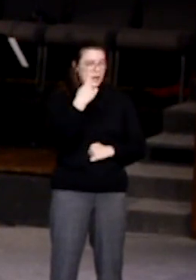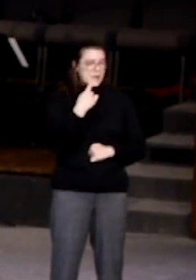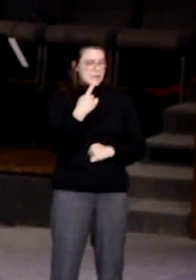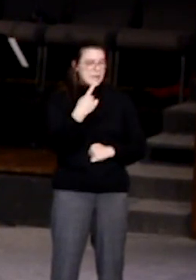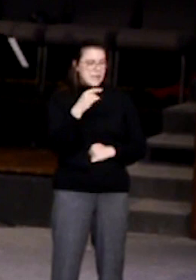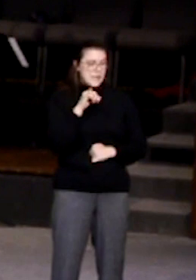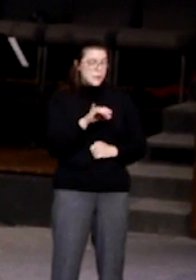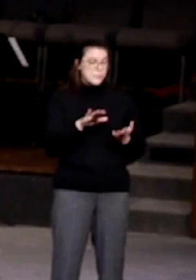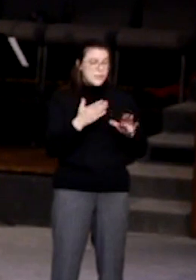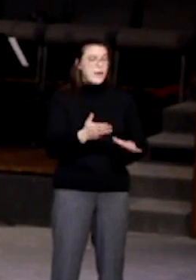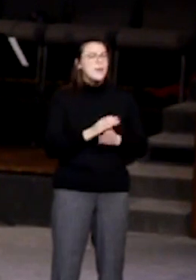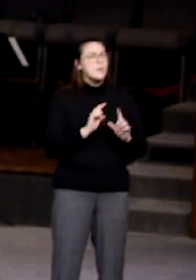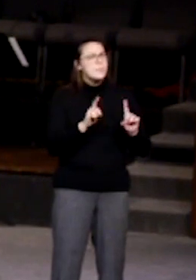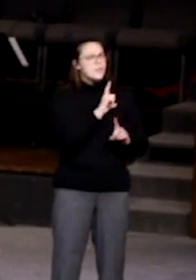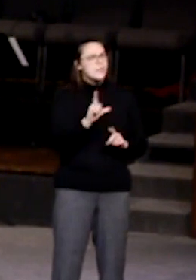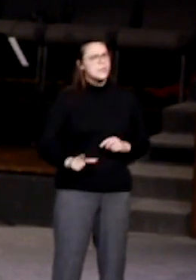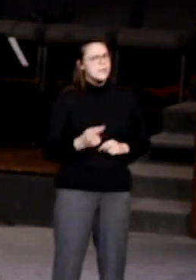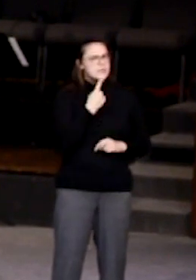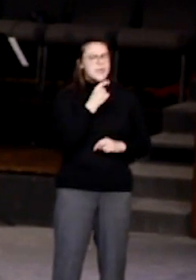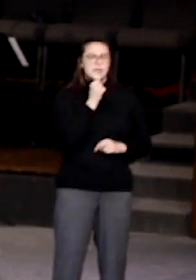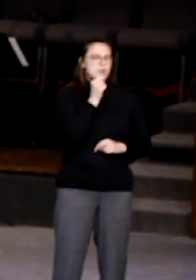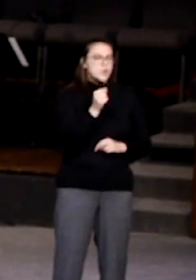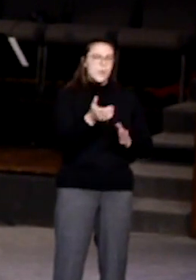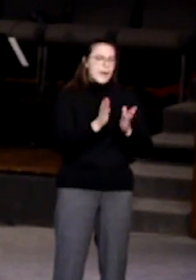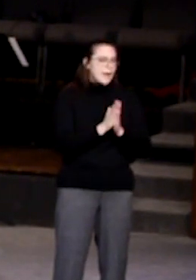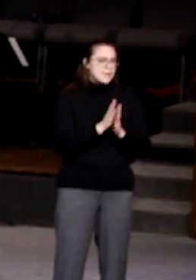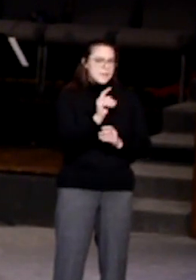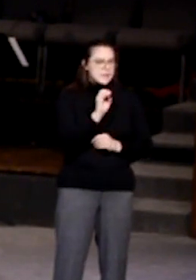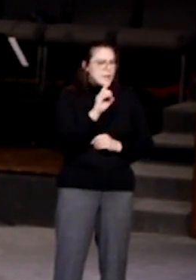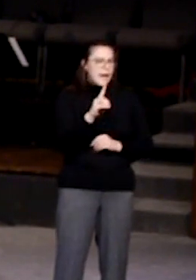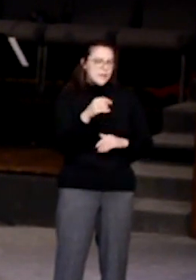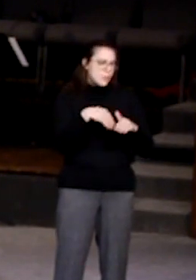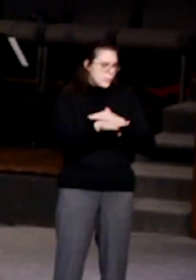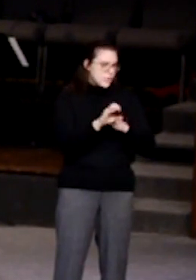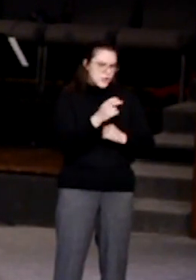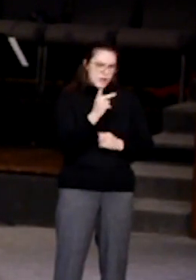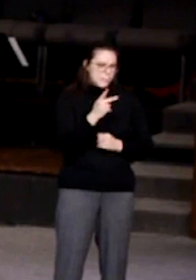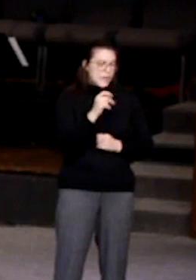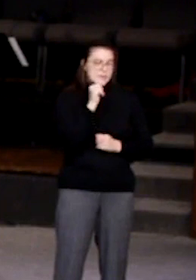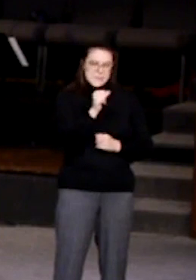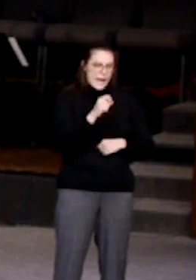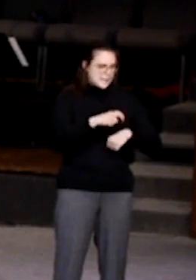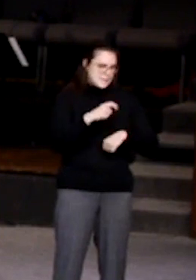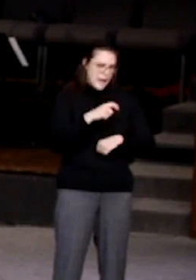heaven. But I think the Lord said, no, Linford, don't ask Todd to go. It's not his time. And he didn't.